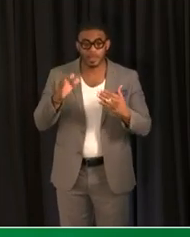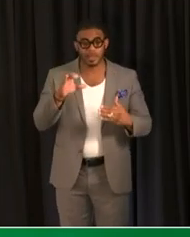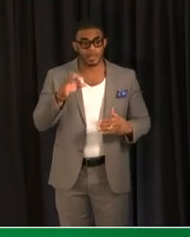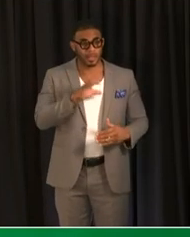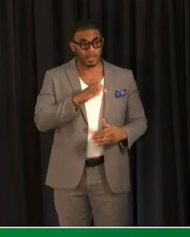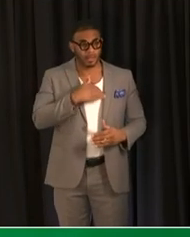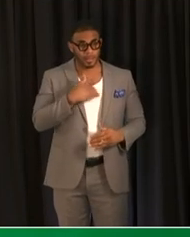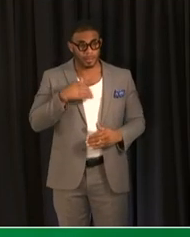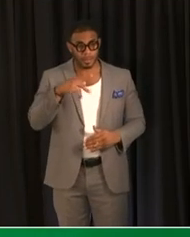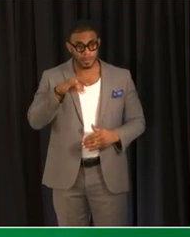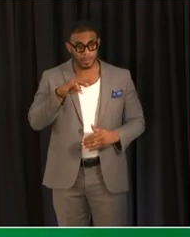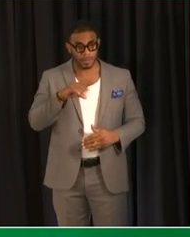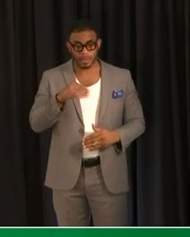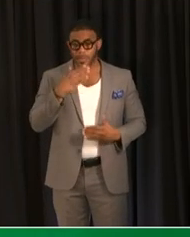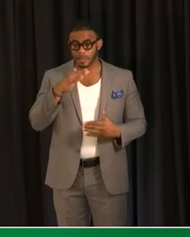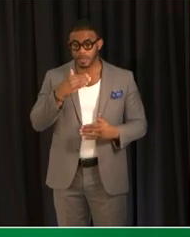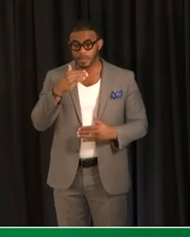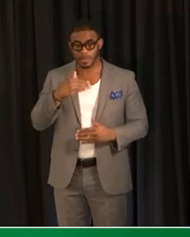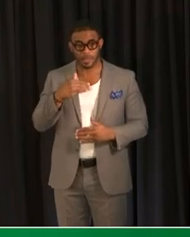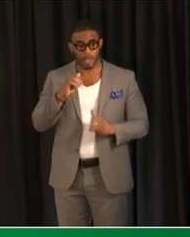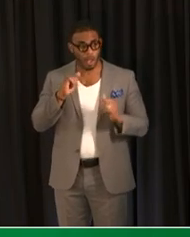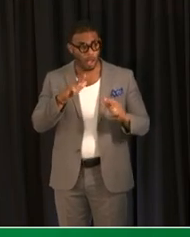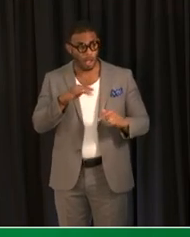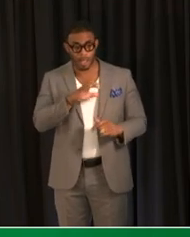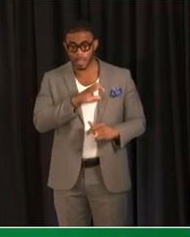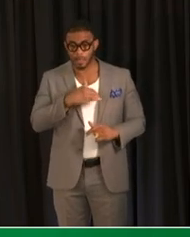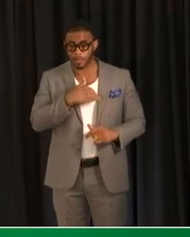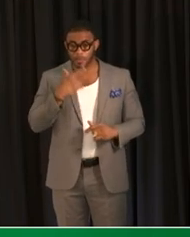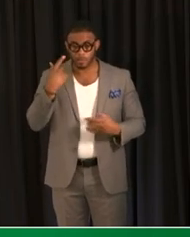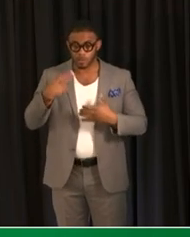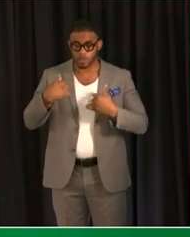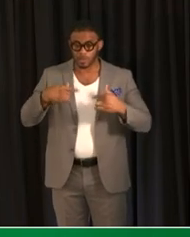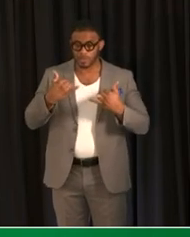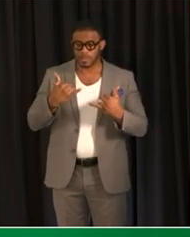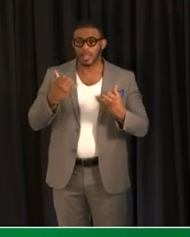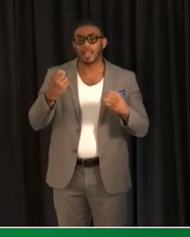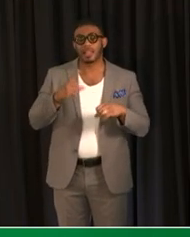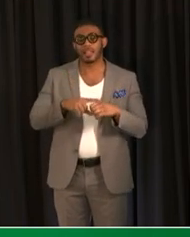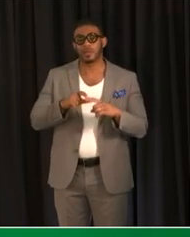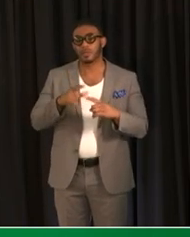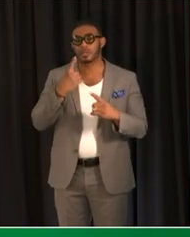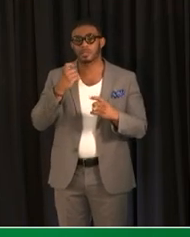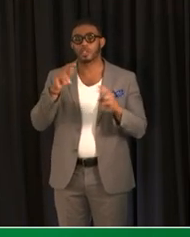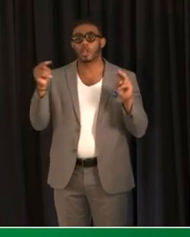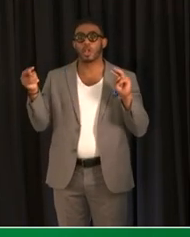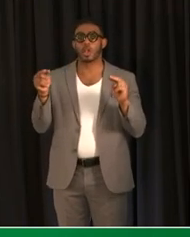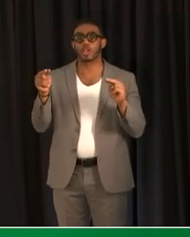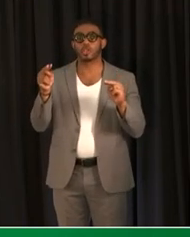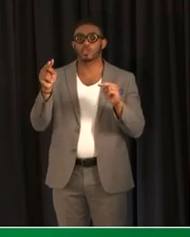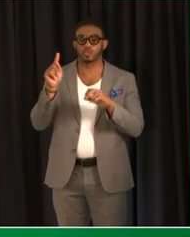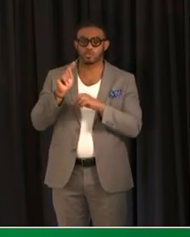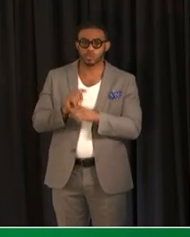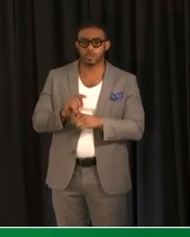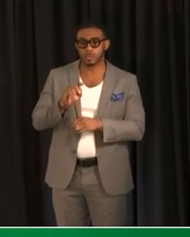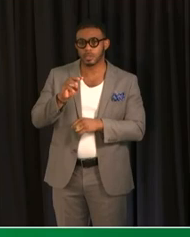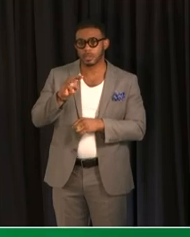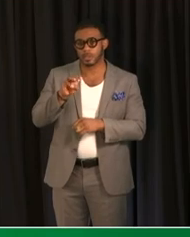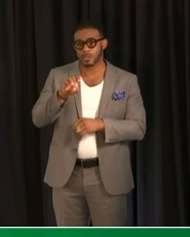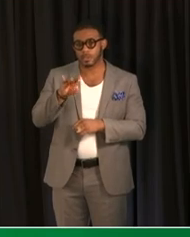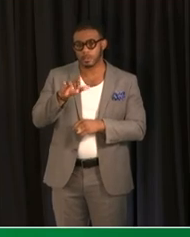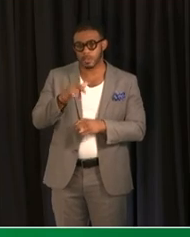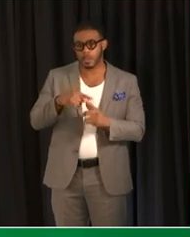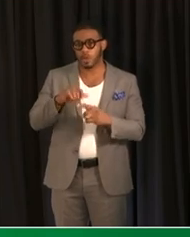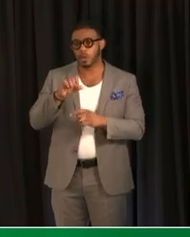you, Councilmember Pinto, for that. And thank you, council members, for joining us today. You know, a lot of times when you just look at traditional media or